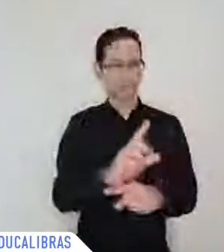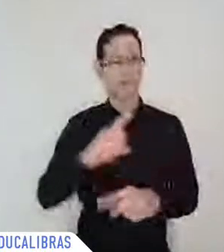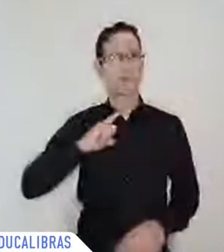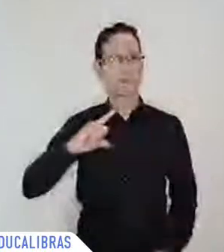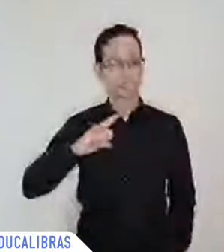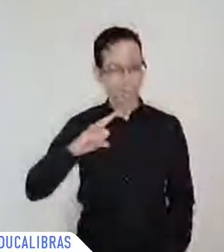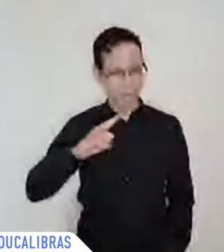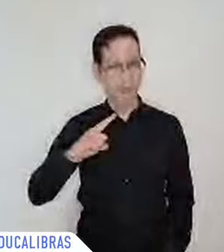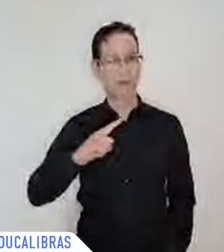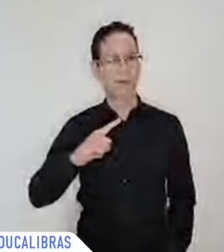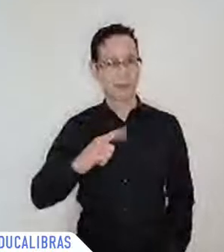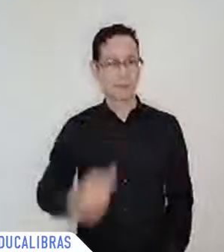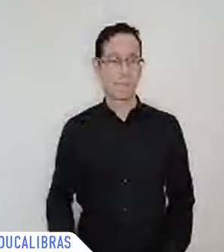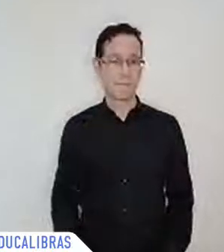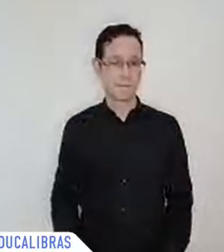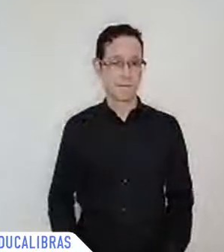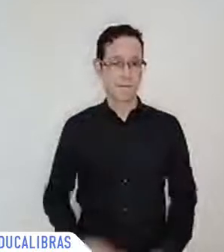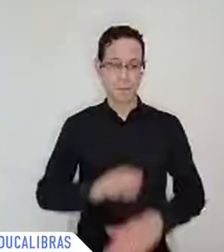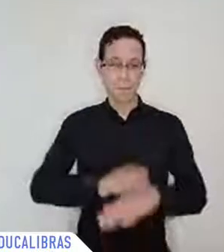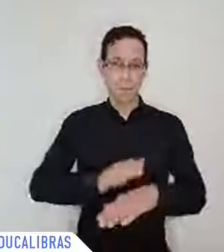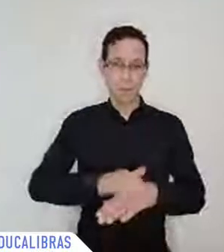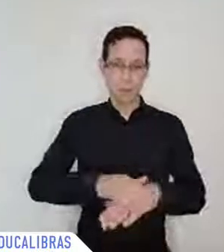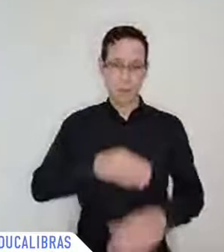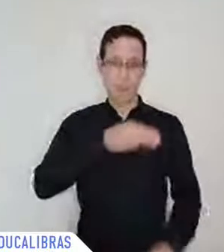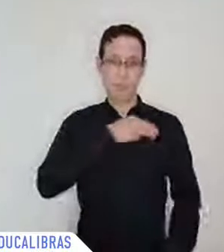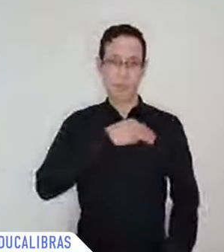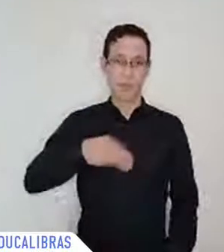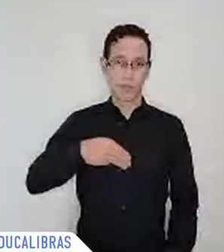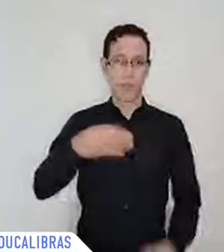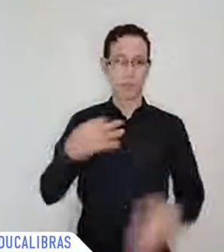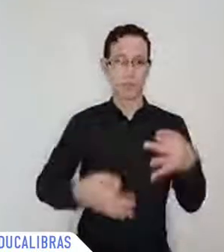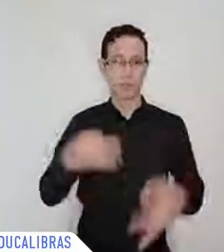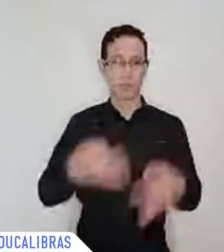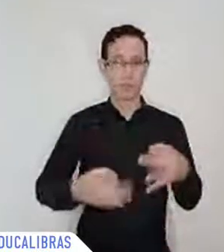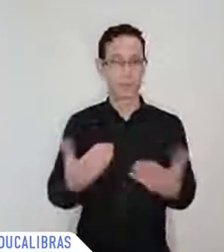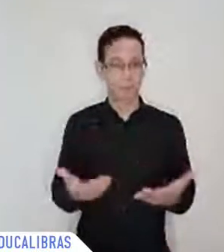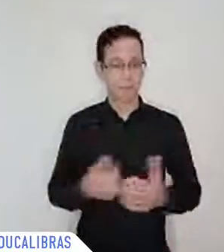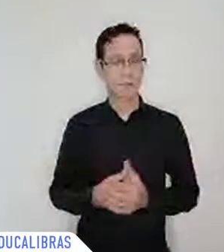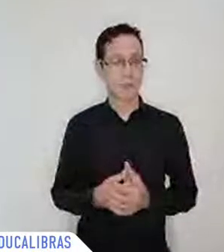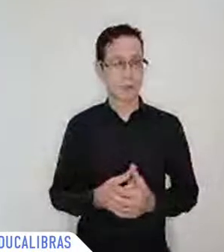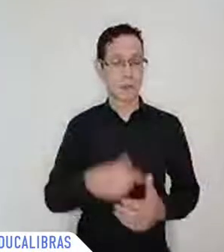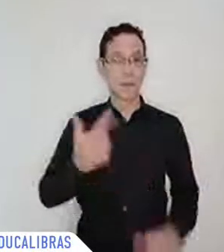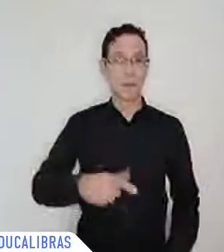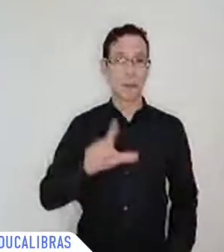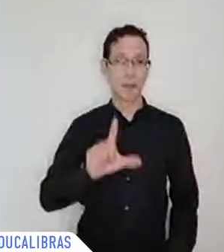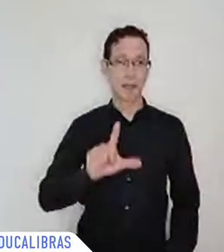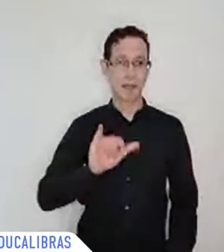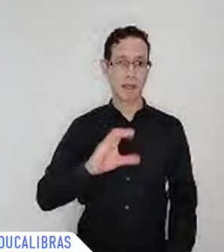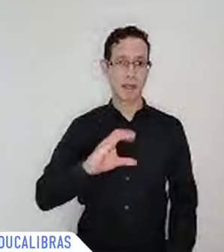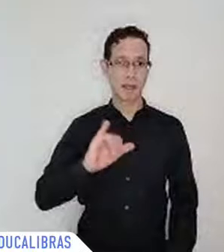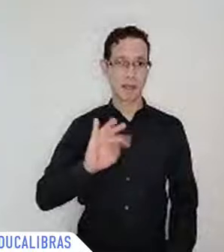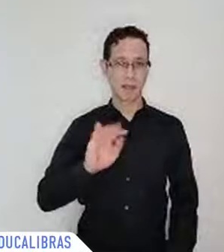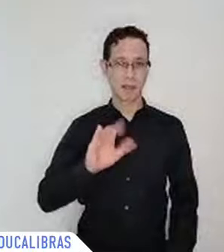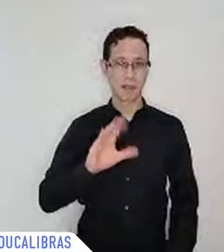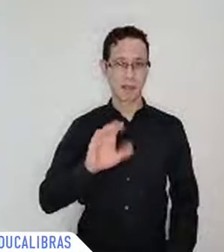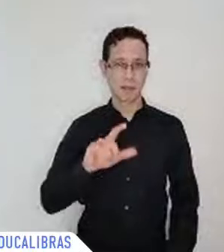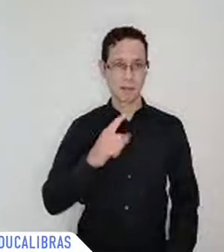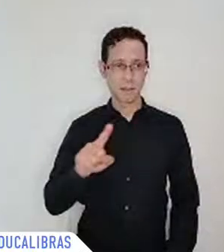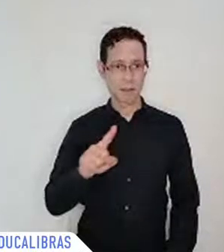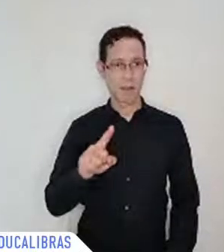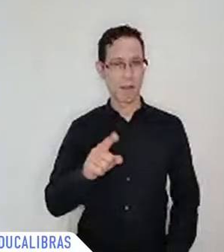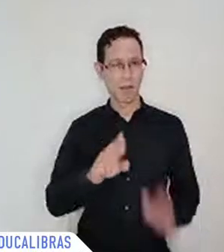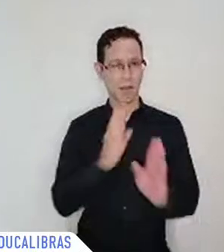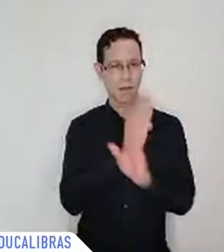are monitored, and many instances this is done by